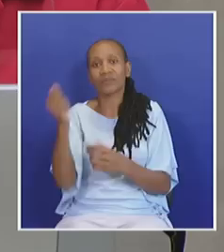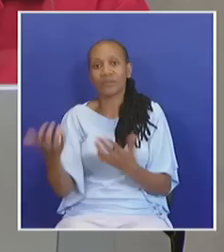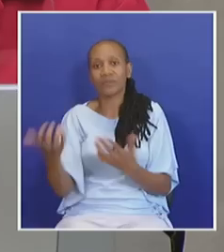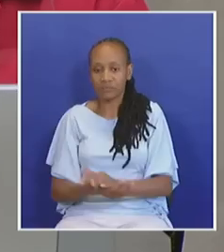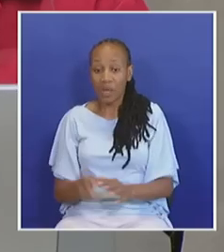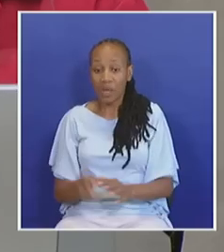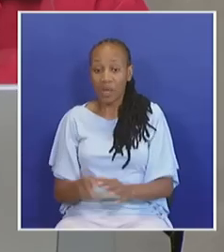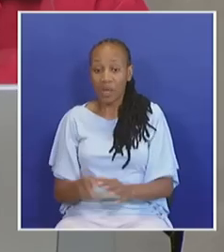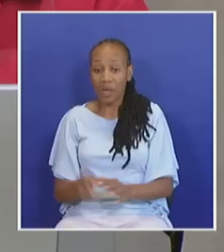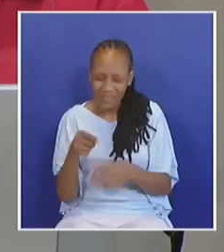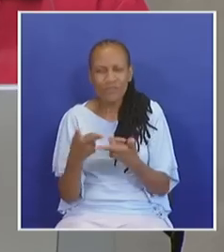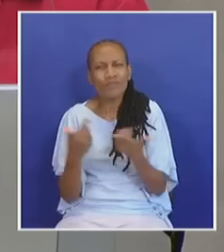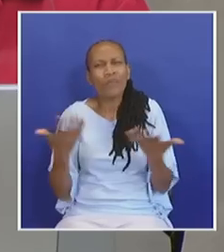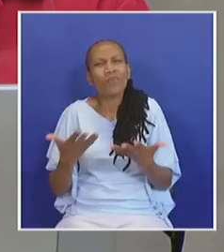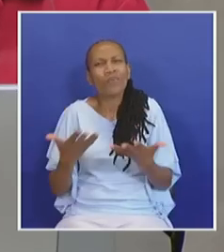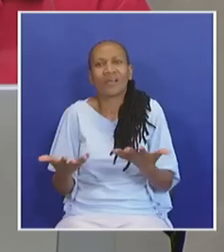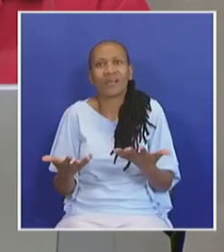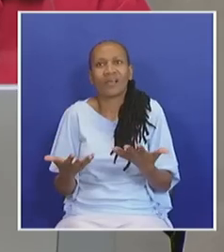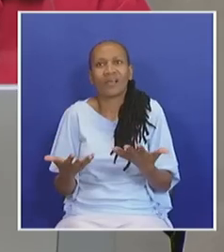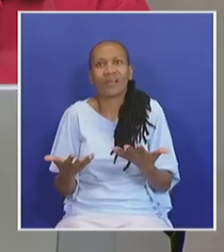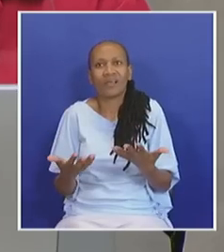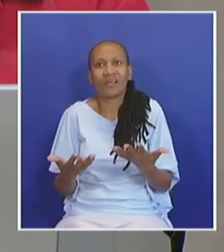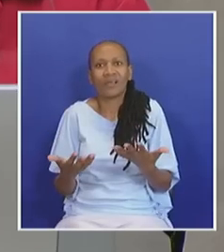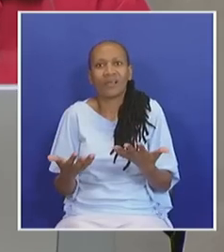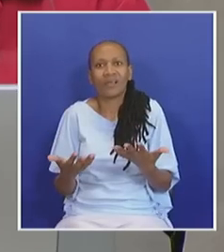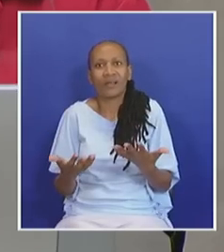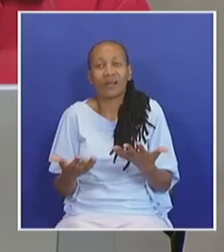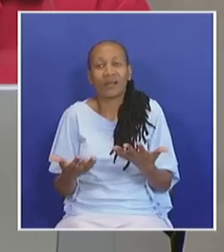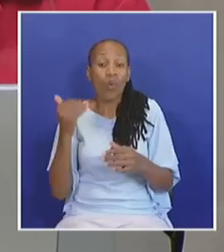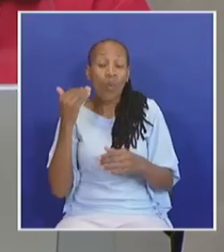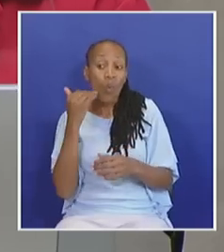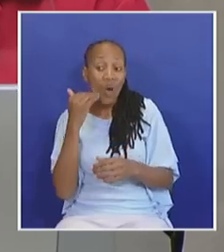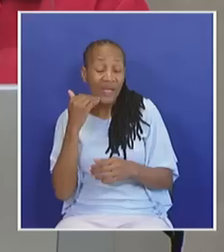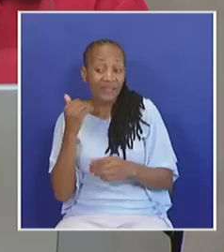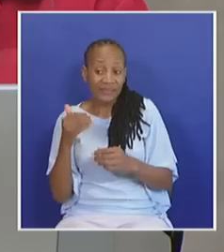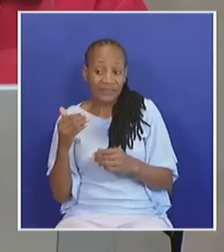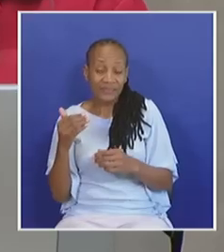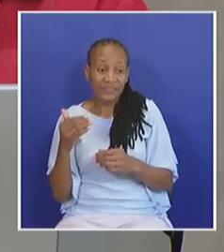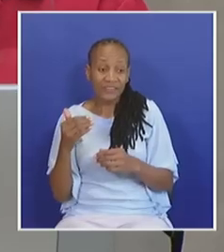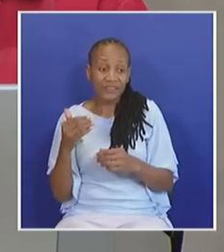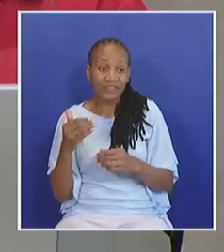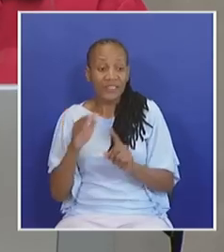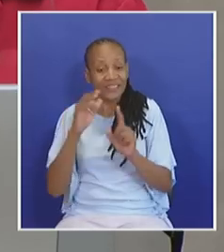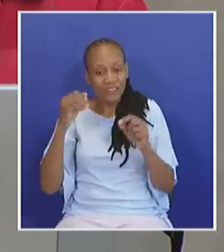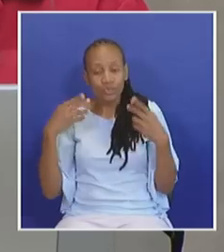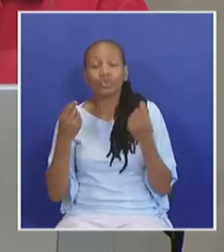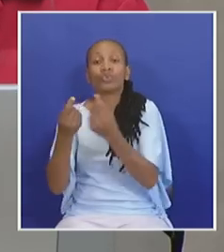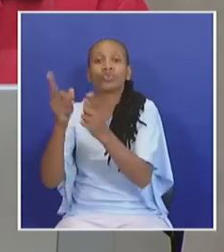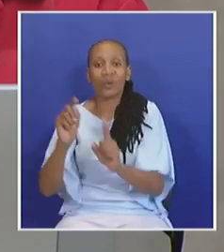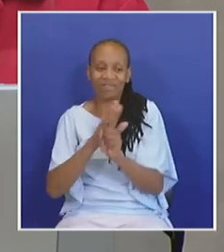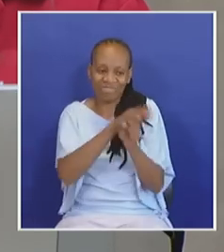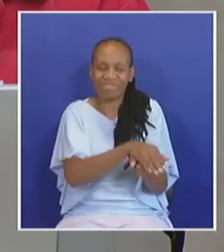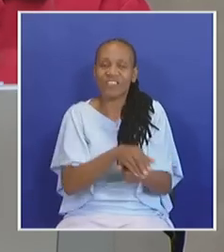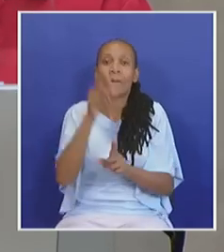problem lies in the taking of that which gives white people to condemn black people into perpetual slavery. The solution lies